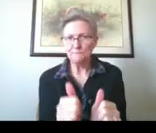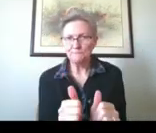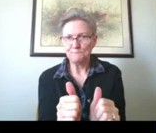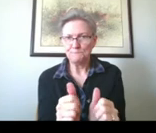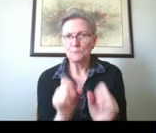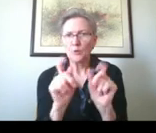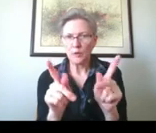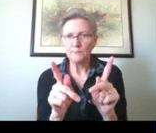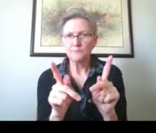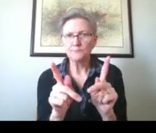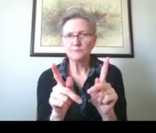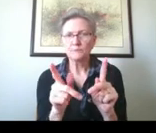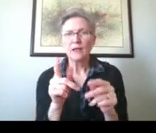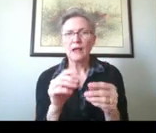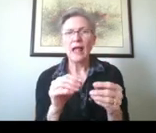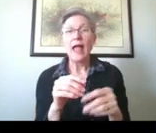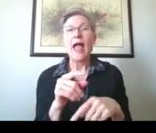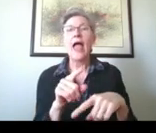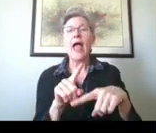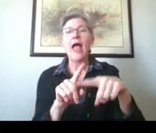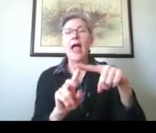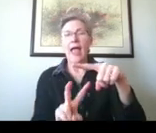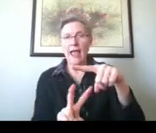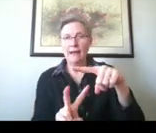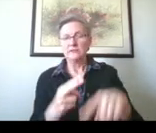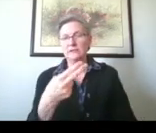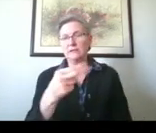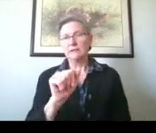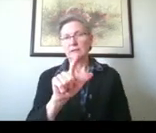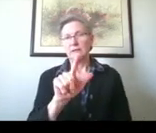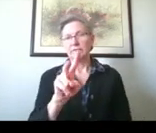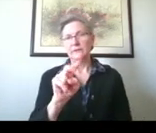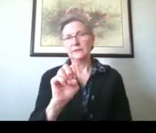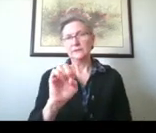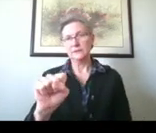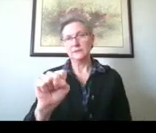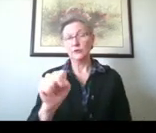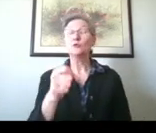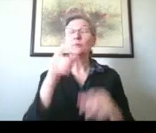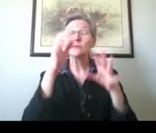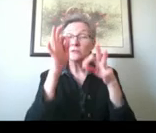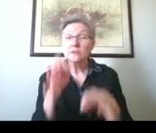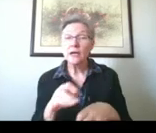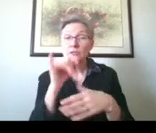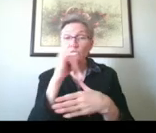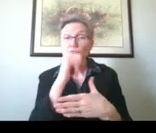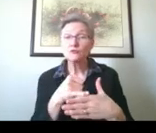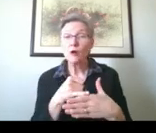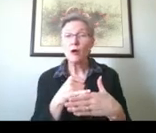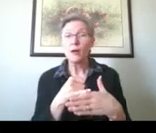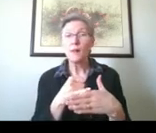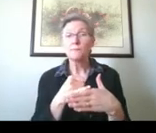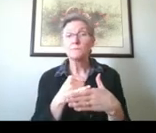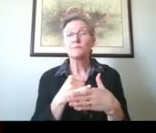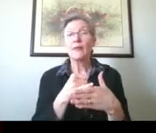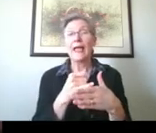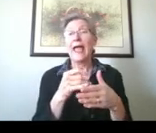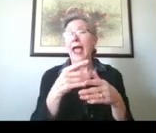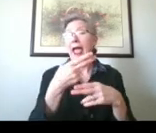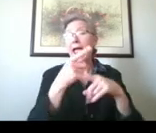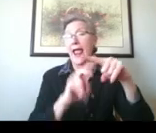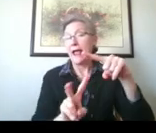problem, okay? Halves. Again, you can choose to do halves any way you want as long as they're equal. So I'm going to be a little bit